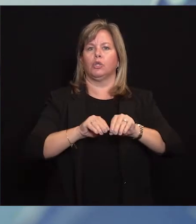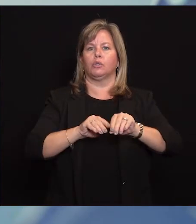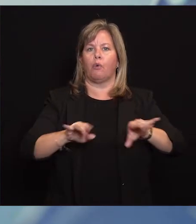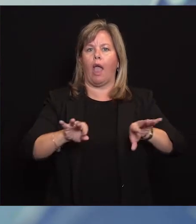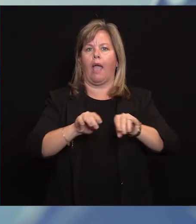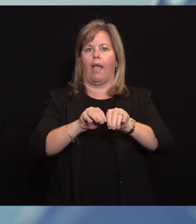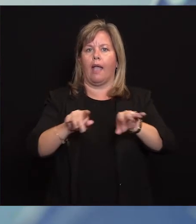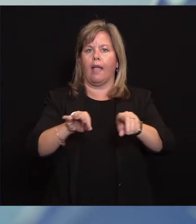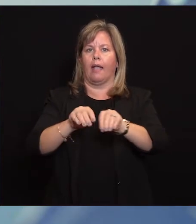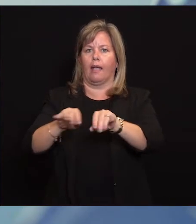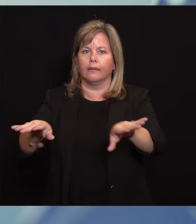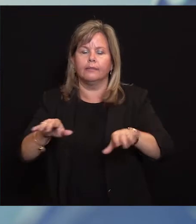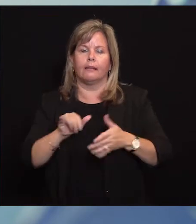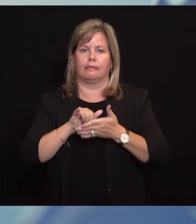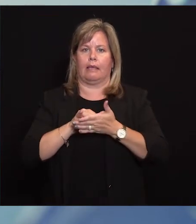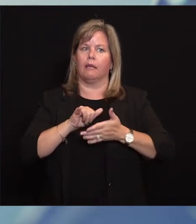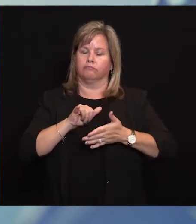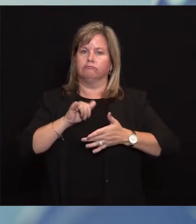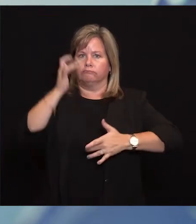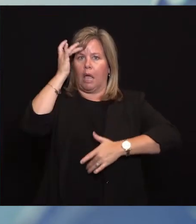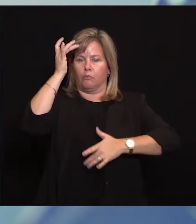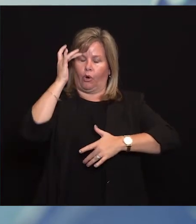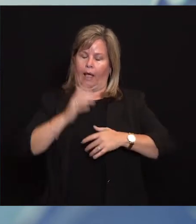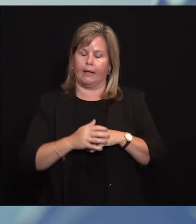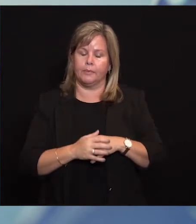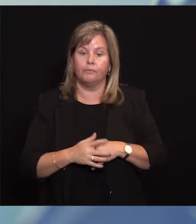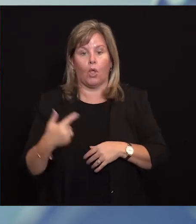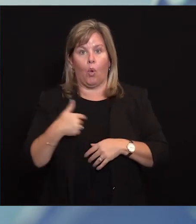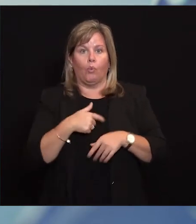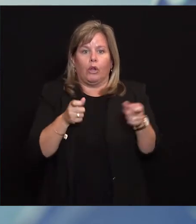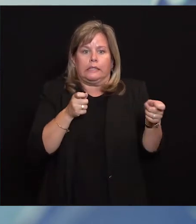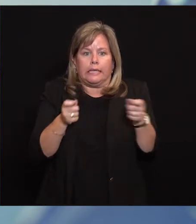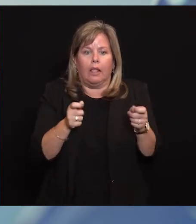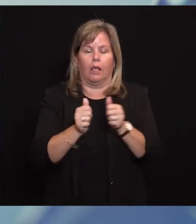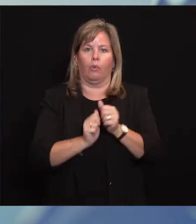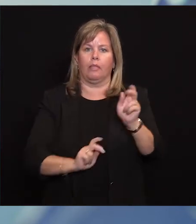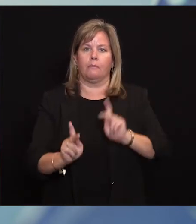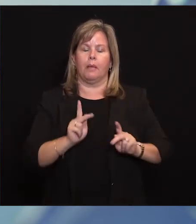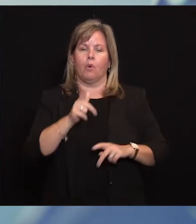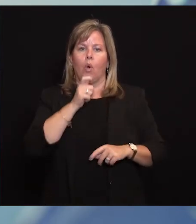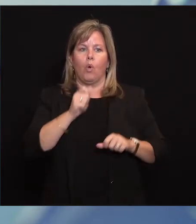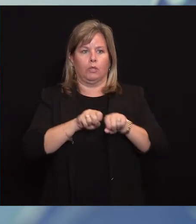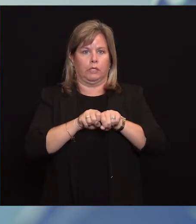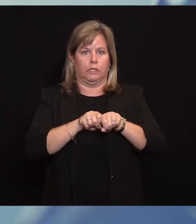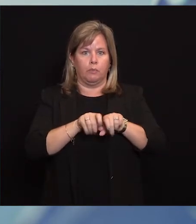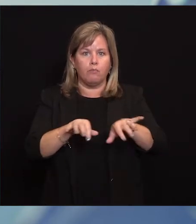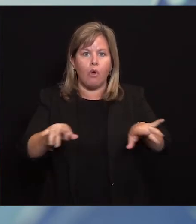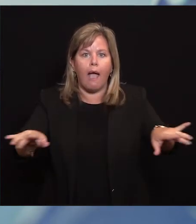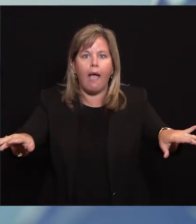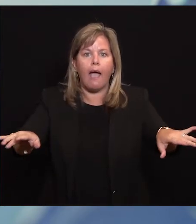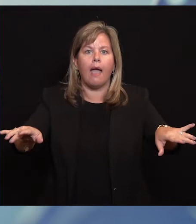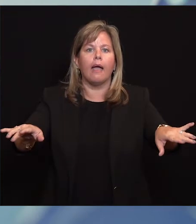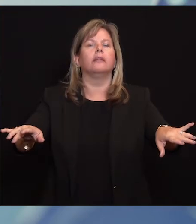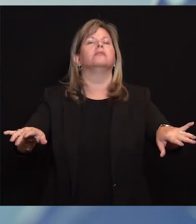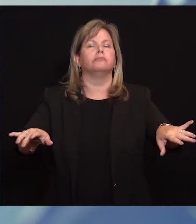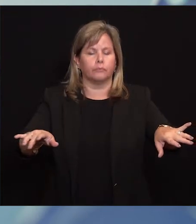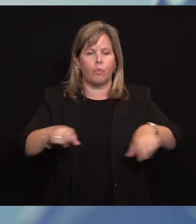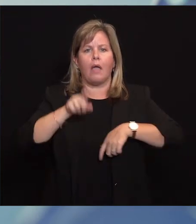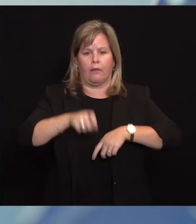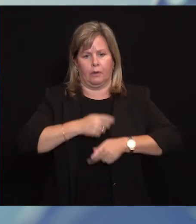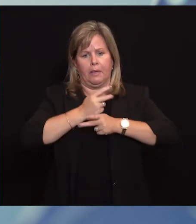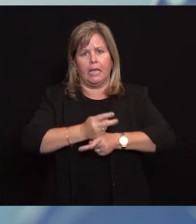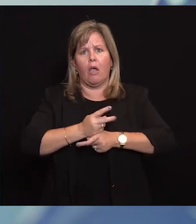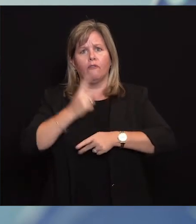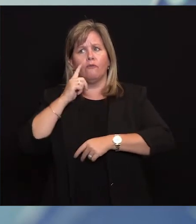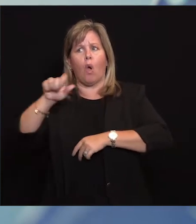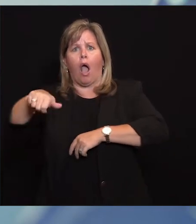dealing with an intense outbreak of COVID-19, we're likely to see that spread and spill over into other parts of our